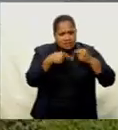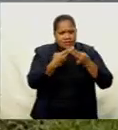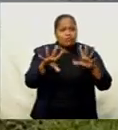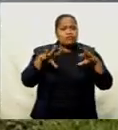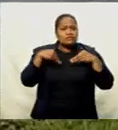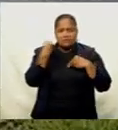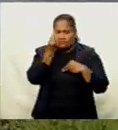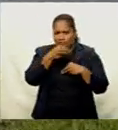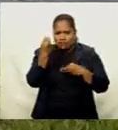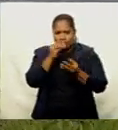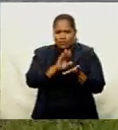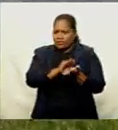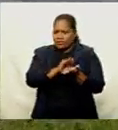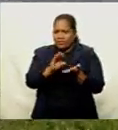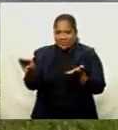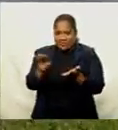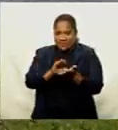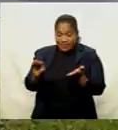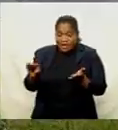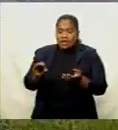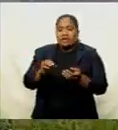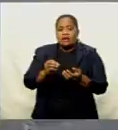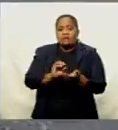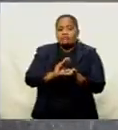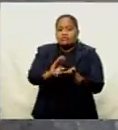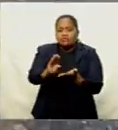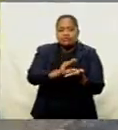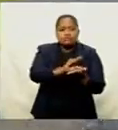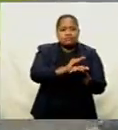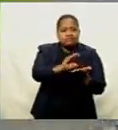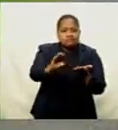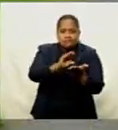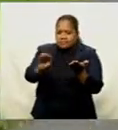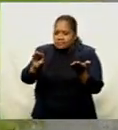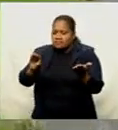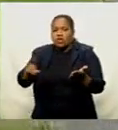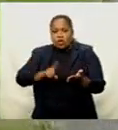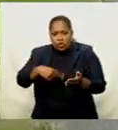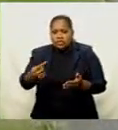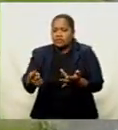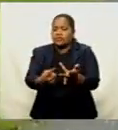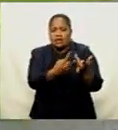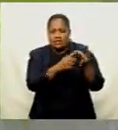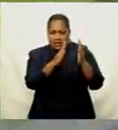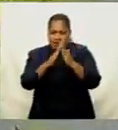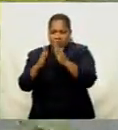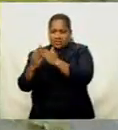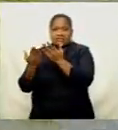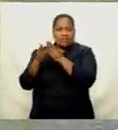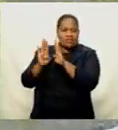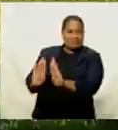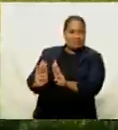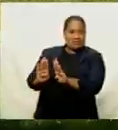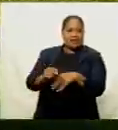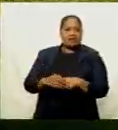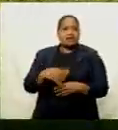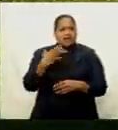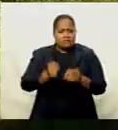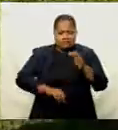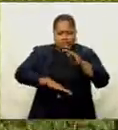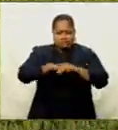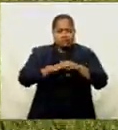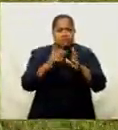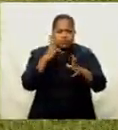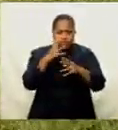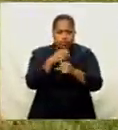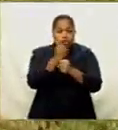packs this morning as distributions continue to other houses currently on lockdown. There have been a total of